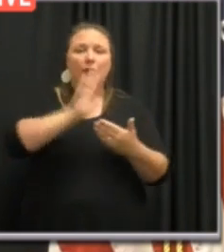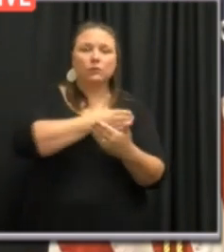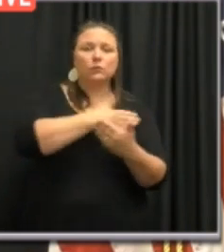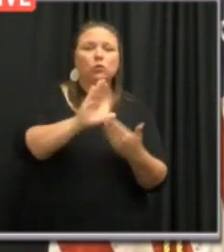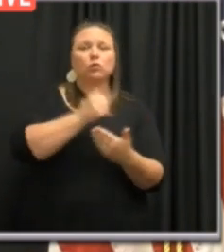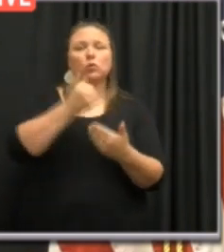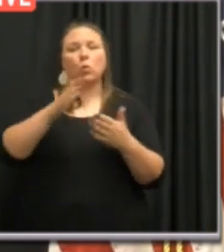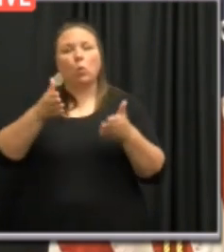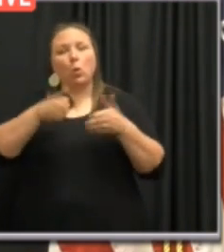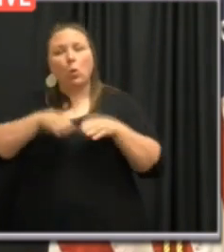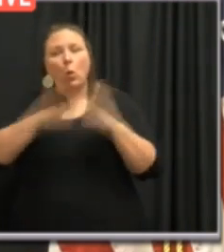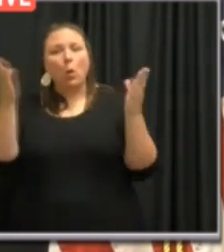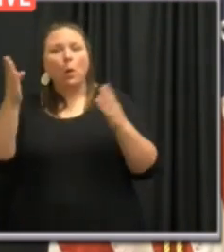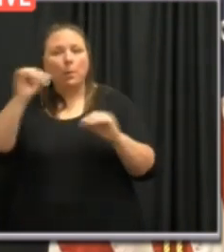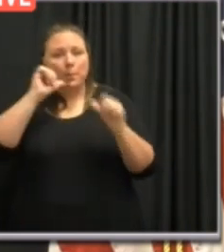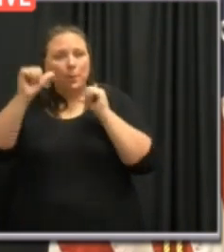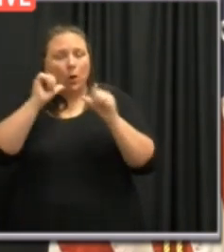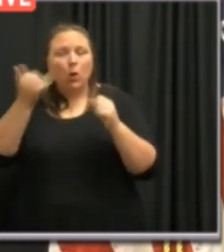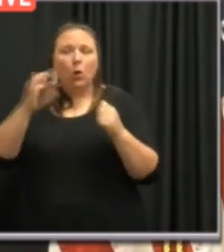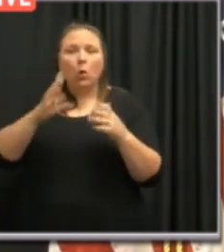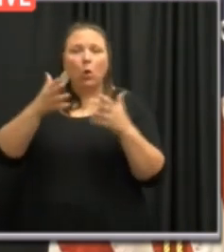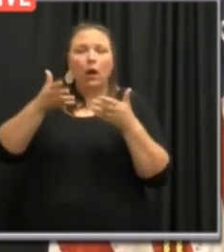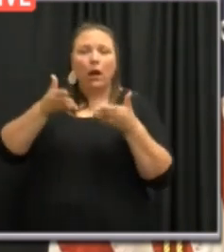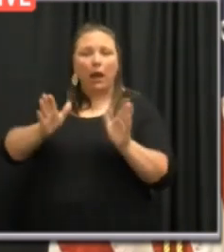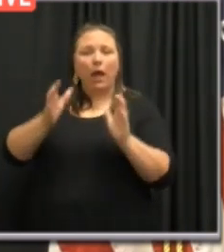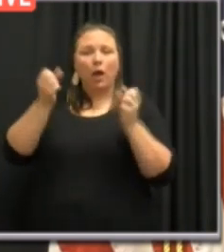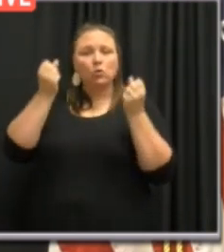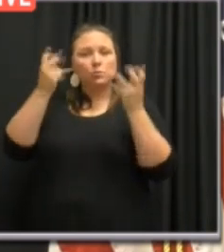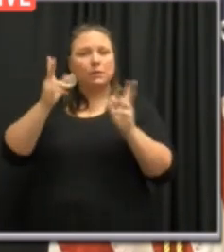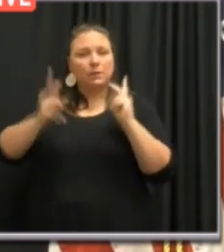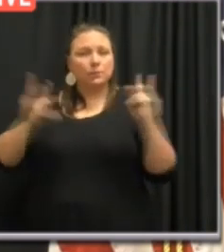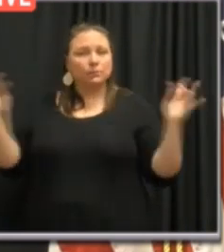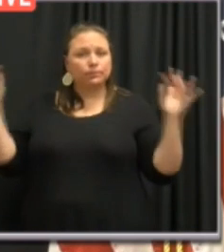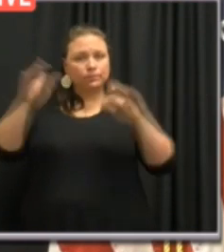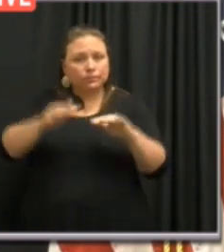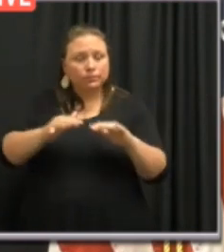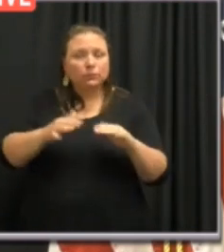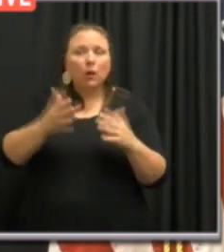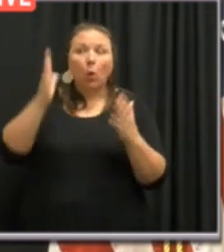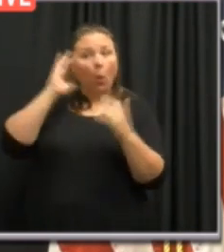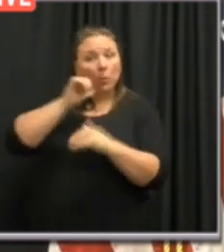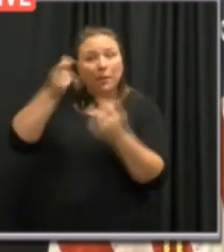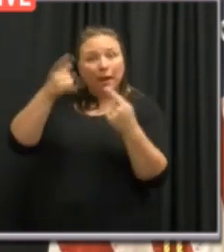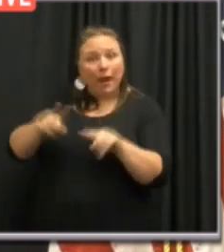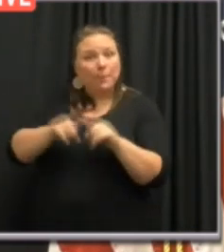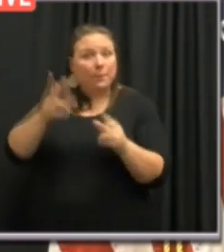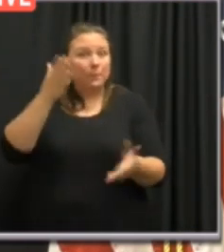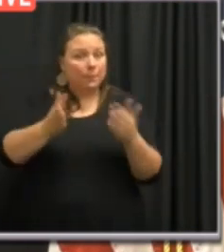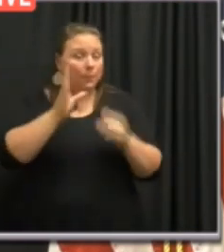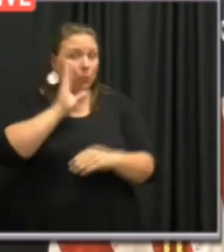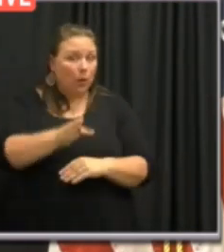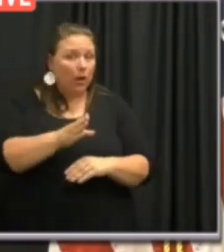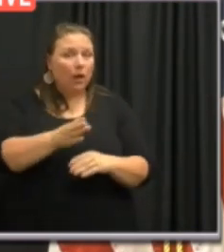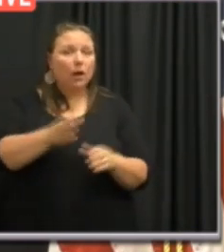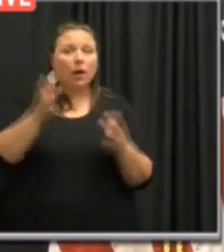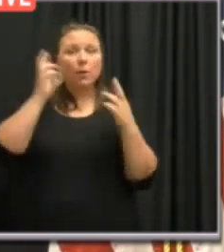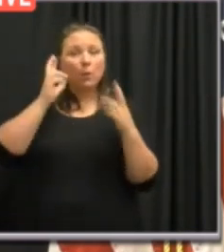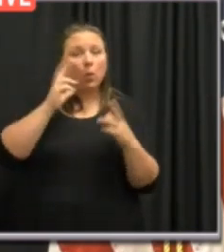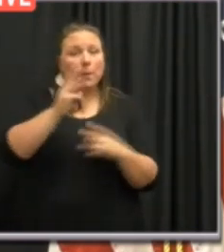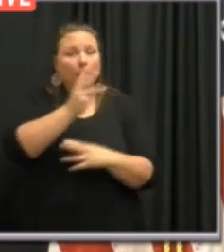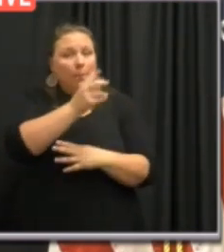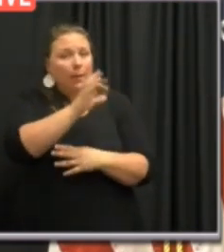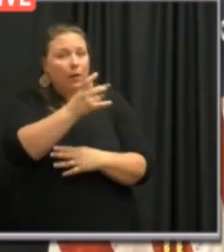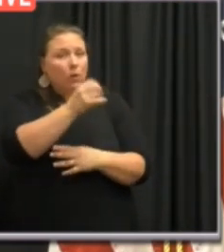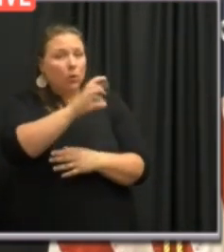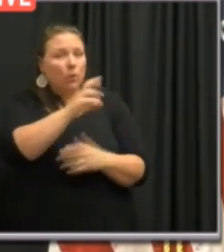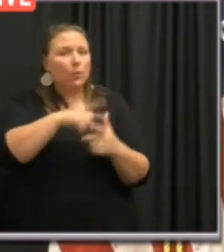its bar. I think we all hope these things don't happen, but they might. So I was hoping that Mayor Cooper or someone could explain